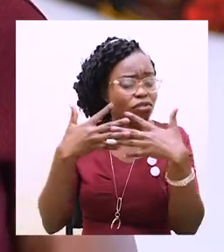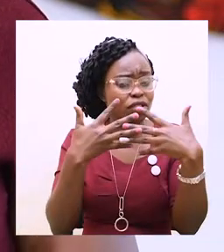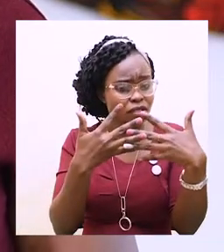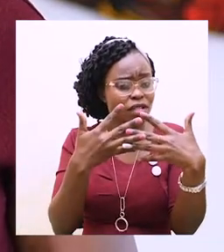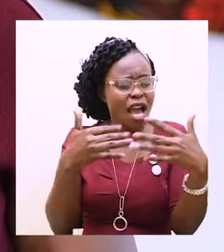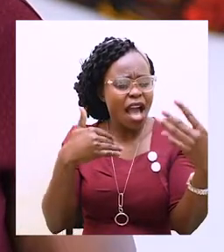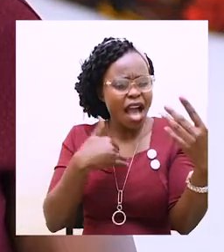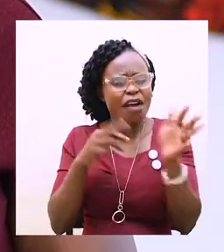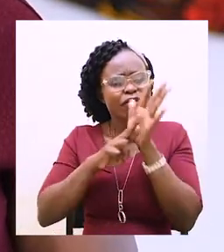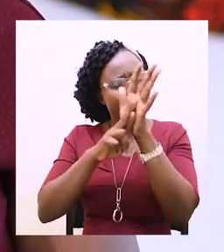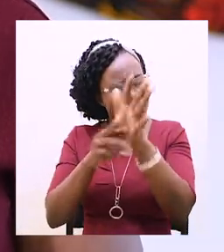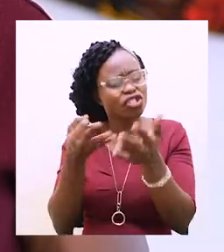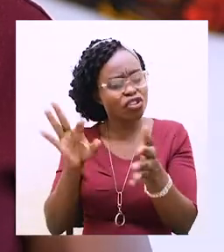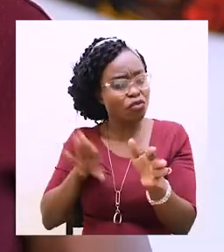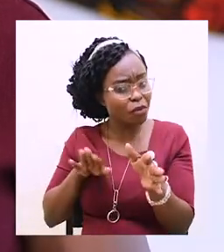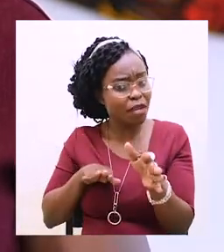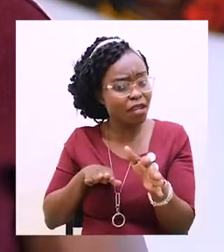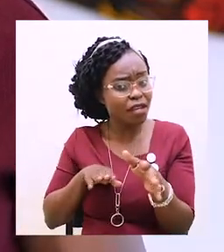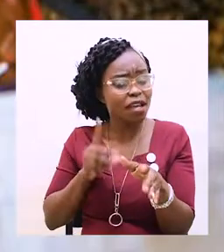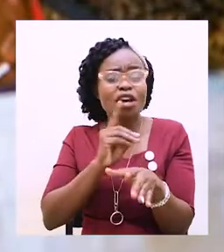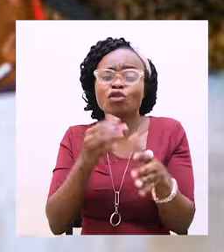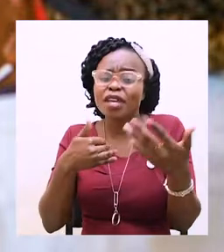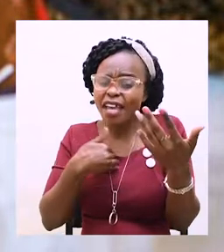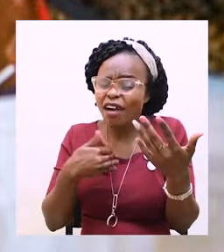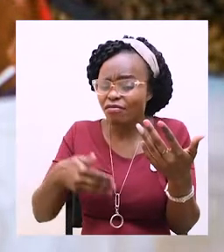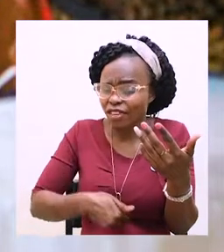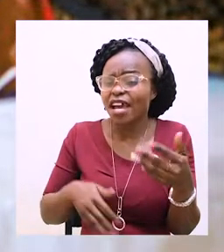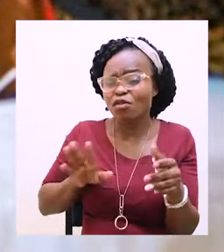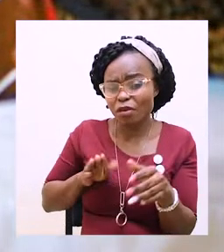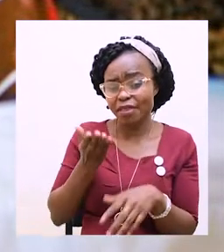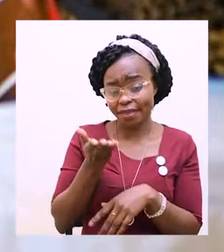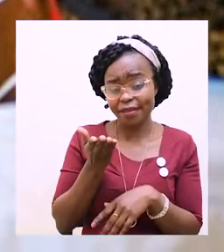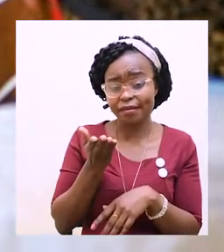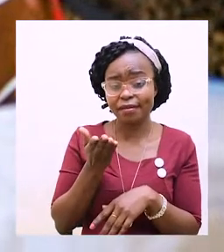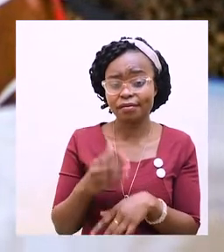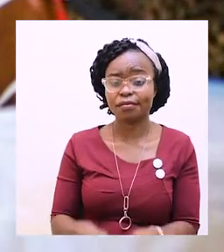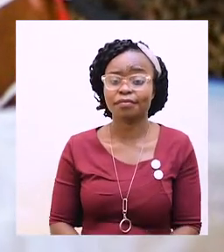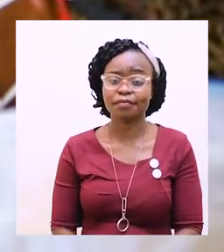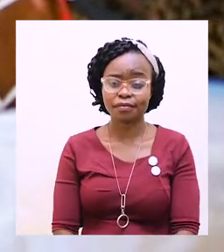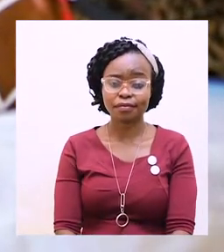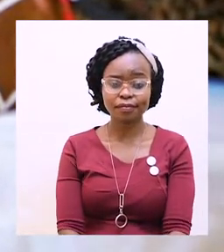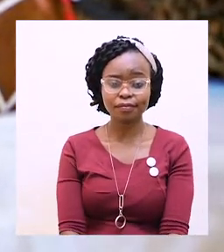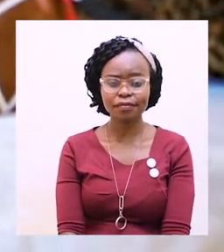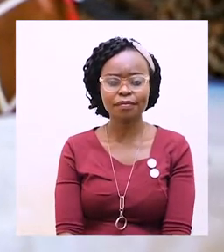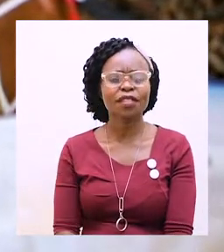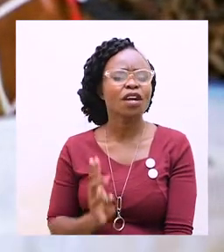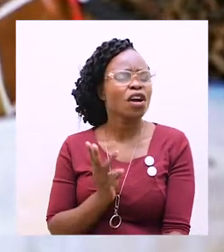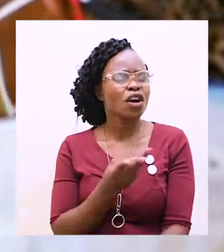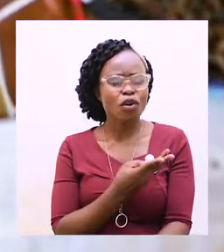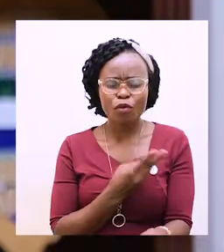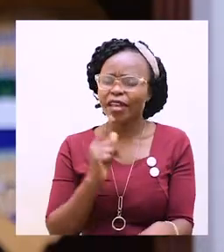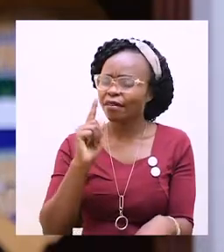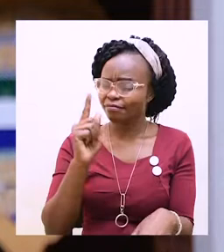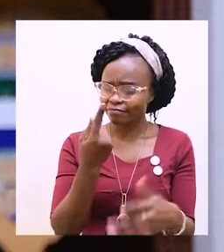lockdown, do we have the representations of women? Do we have the representations of young women? We